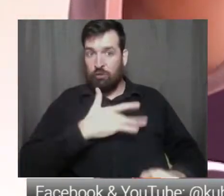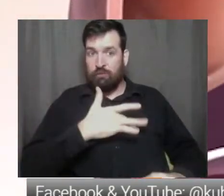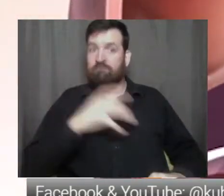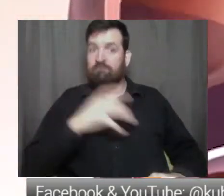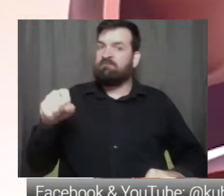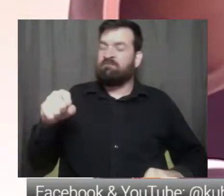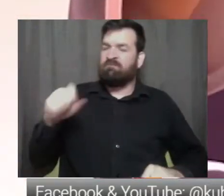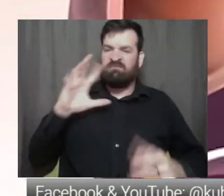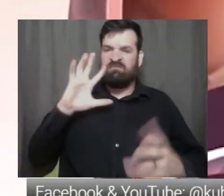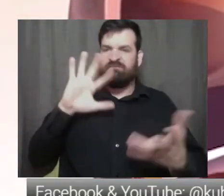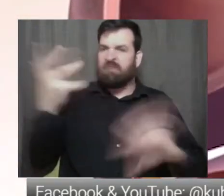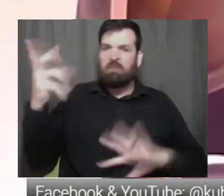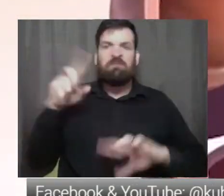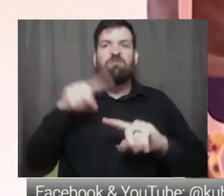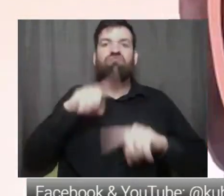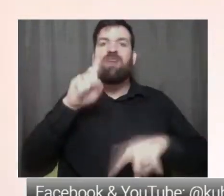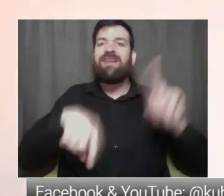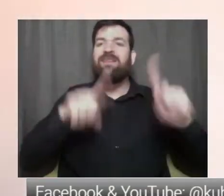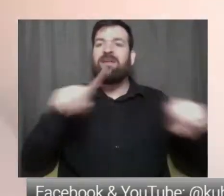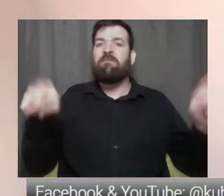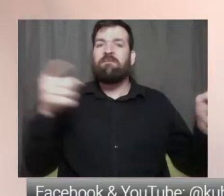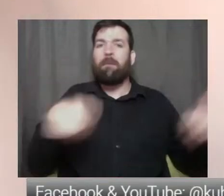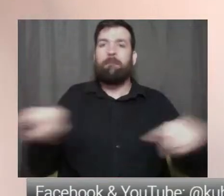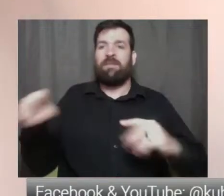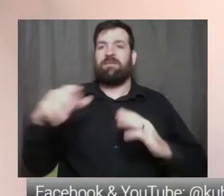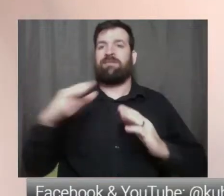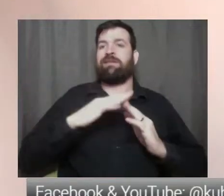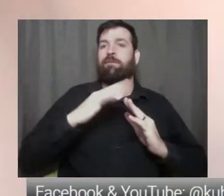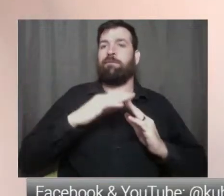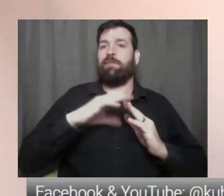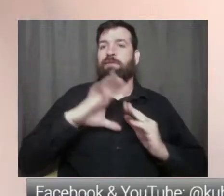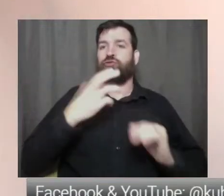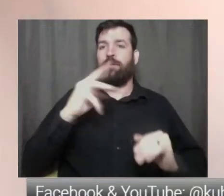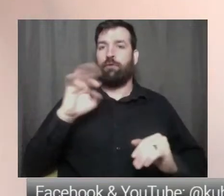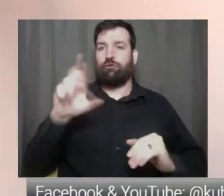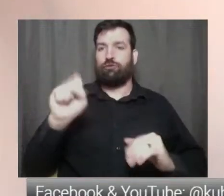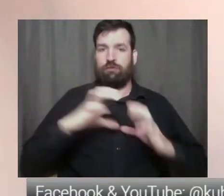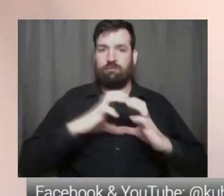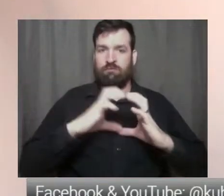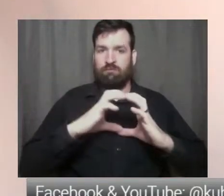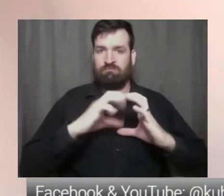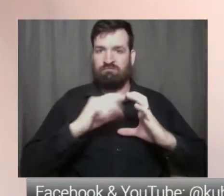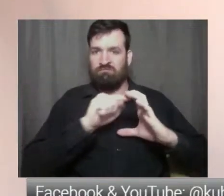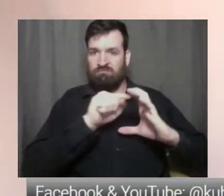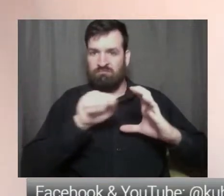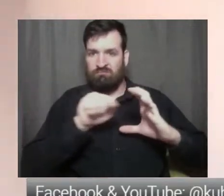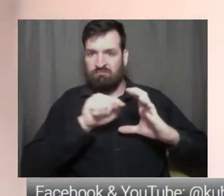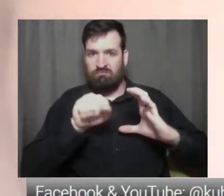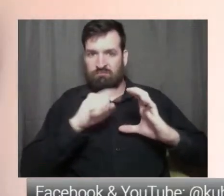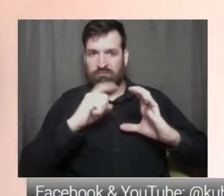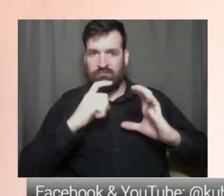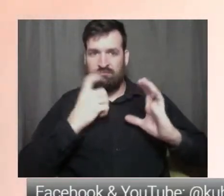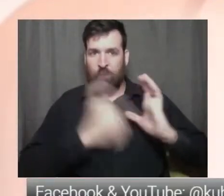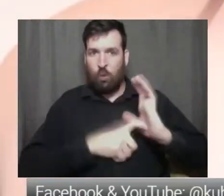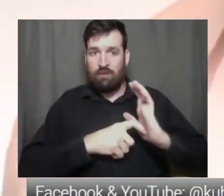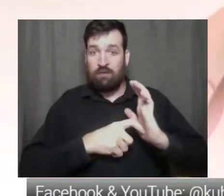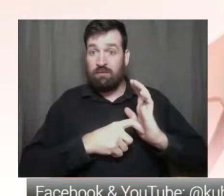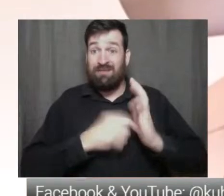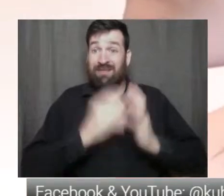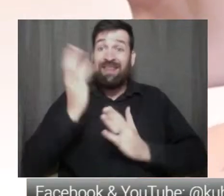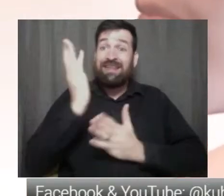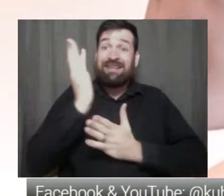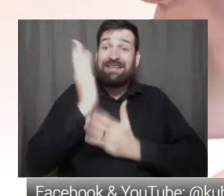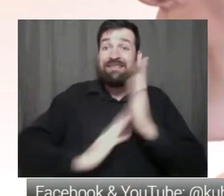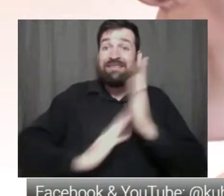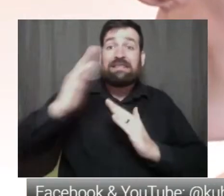random activity going on in the top chamber of the heart. In this video here, we can see when the top chambers aren't contracting and blood is sitting there,